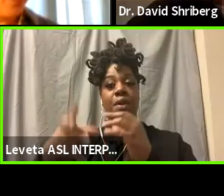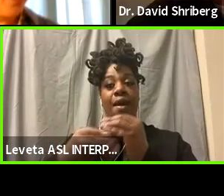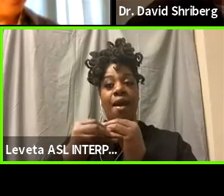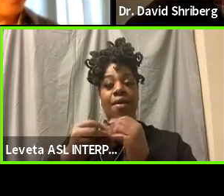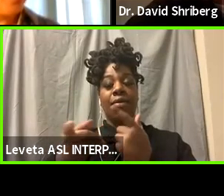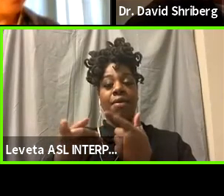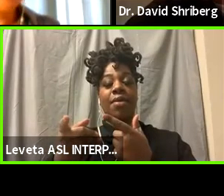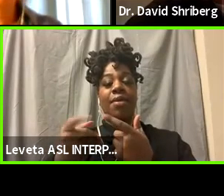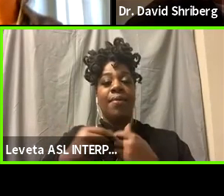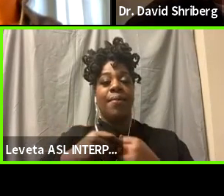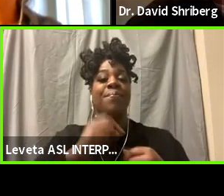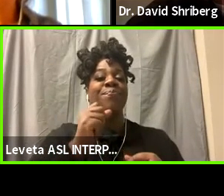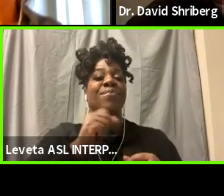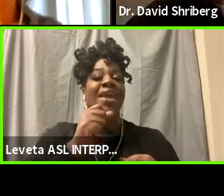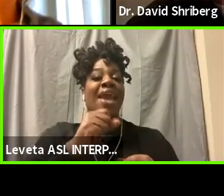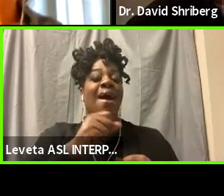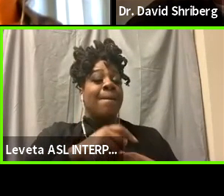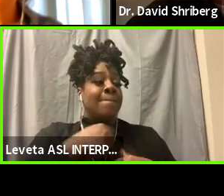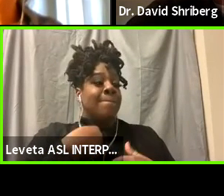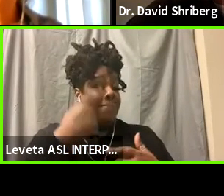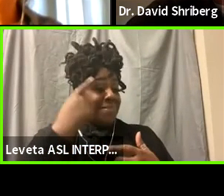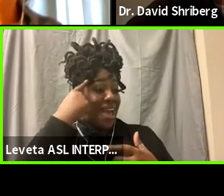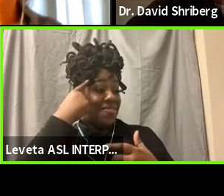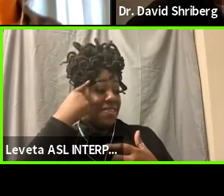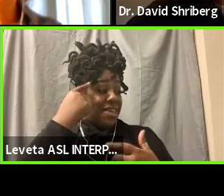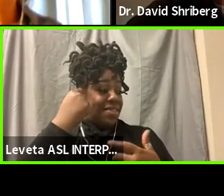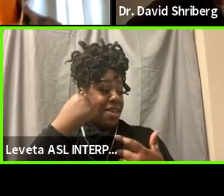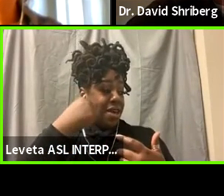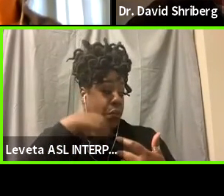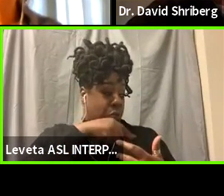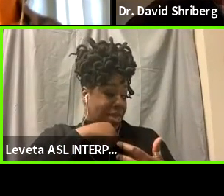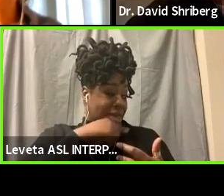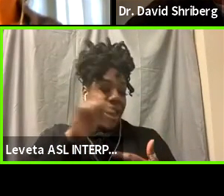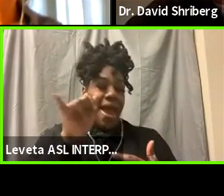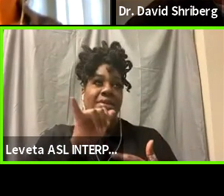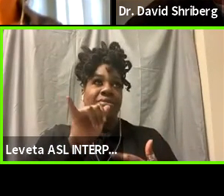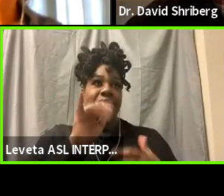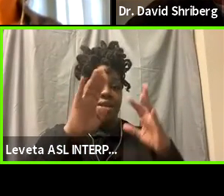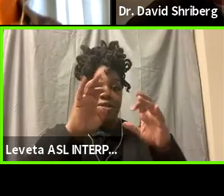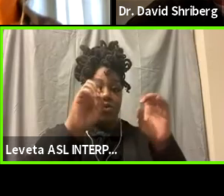And so I think that we as educators,